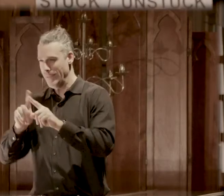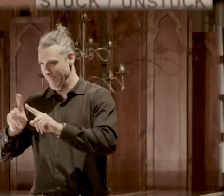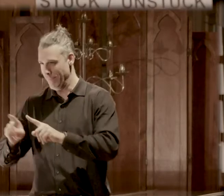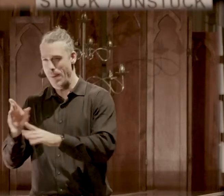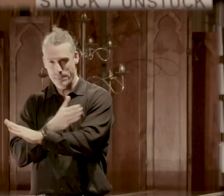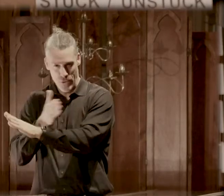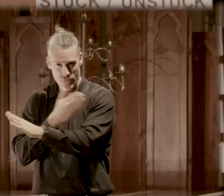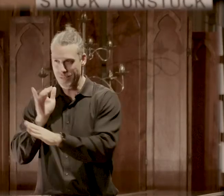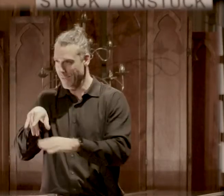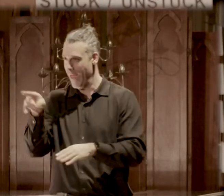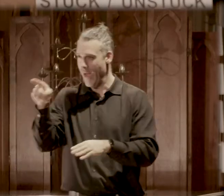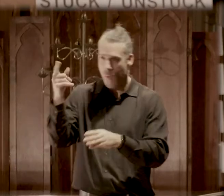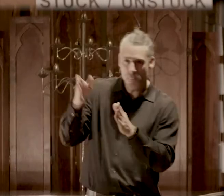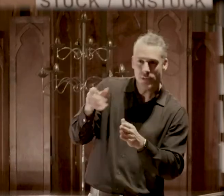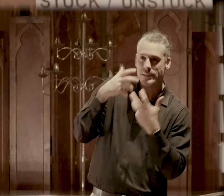The Need,